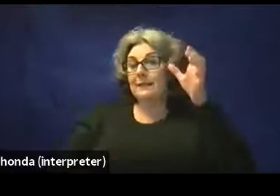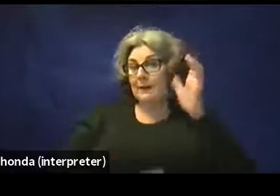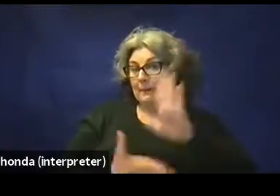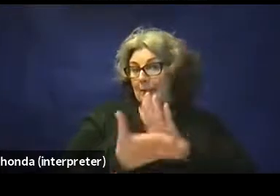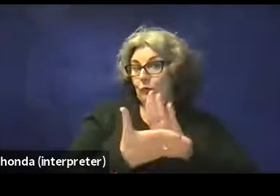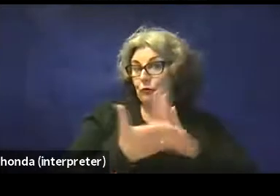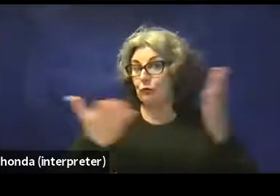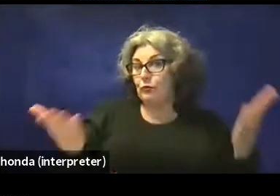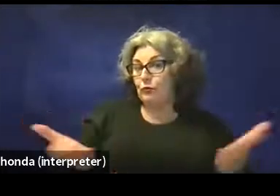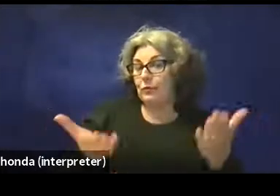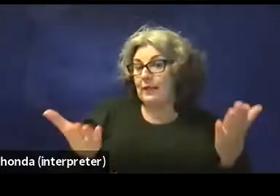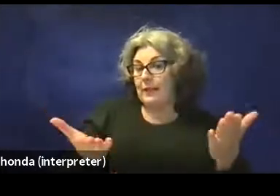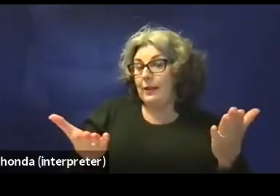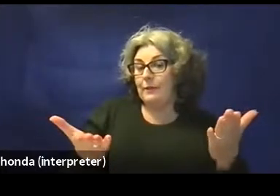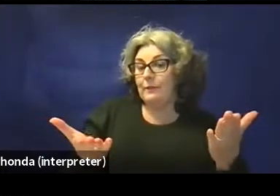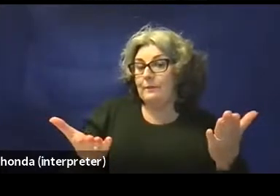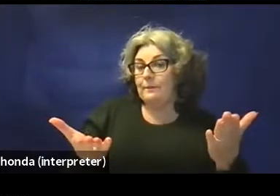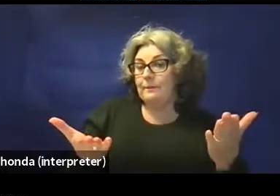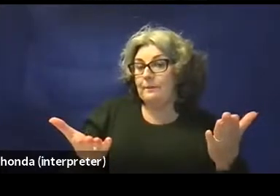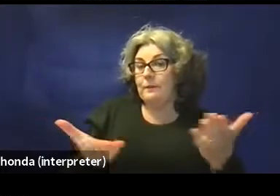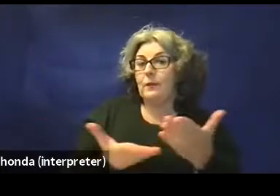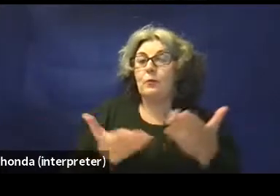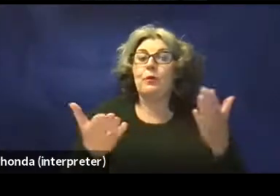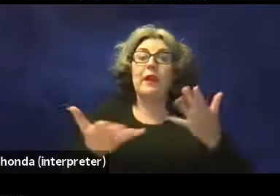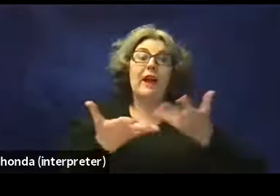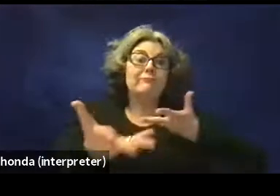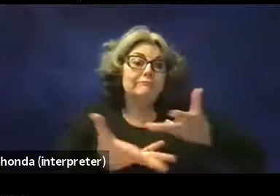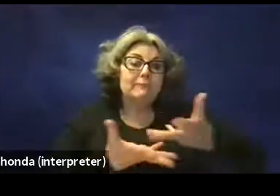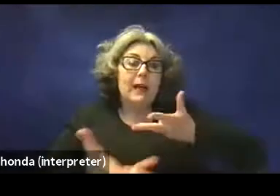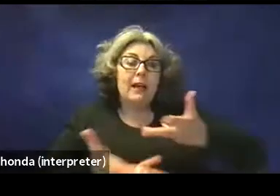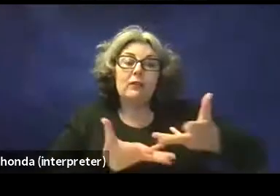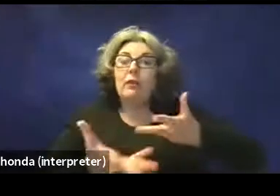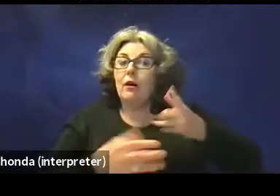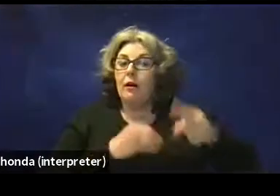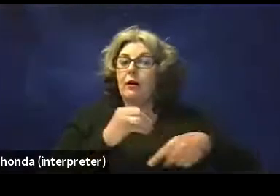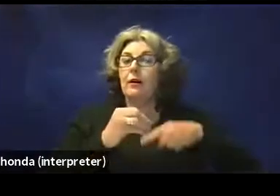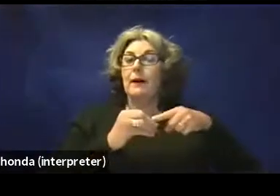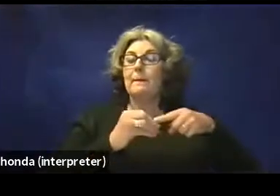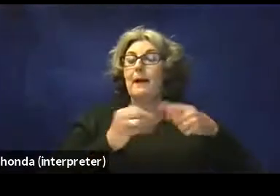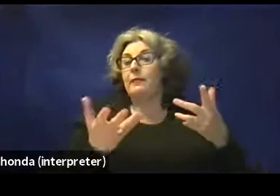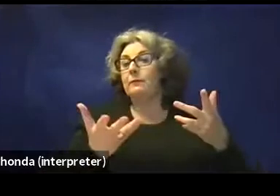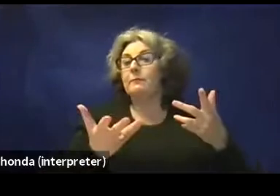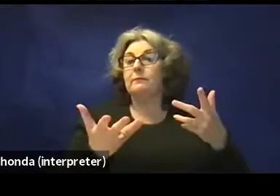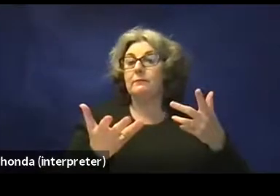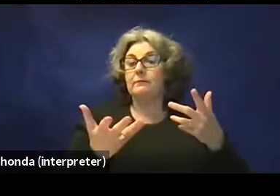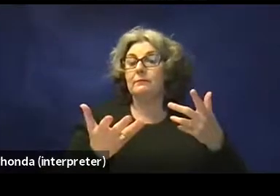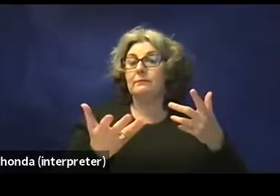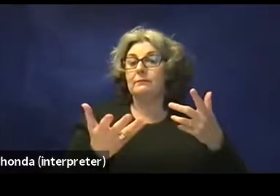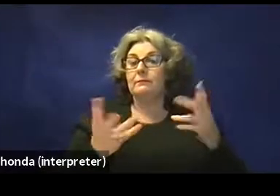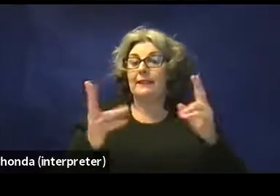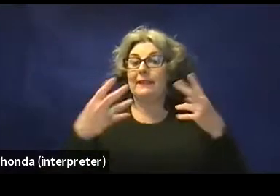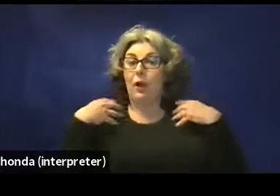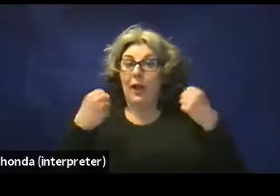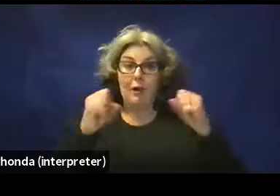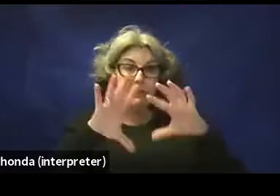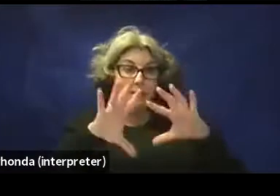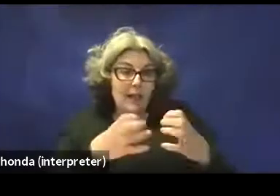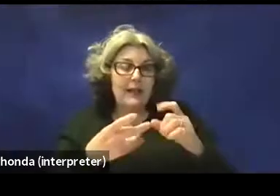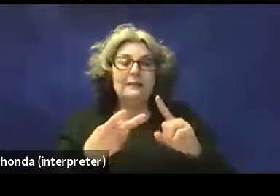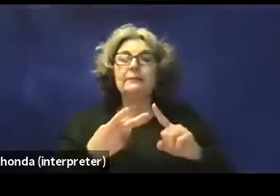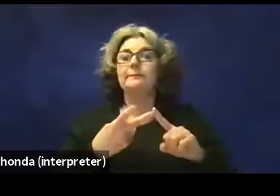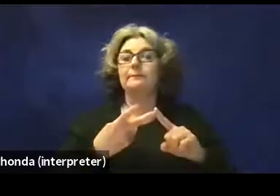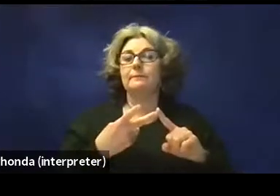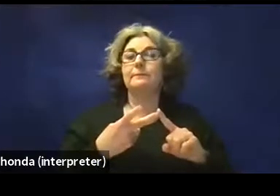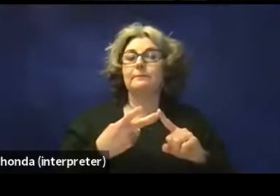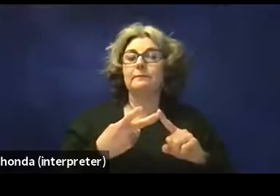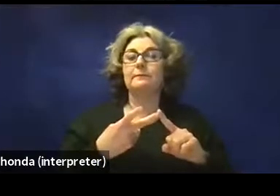school. We have dialogue about this in our health class,